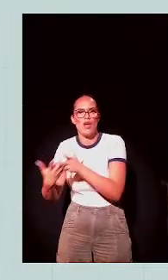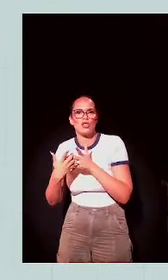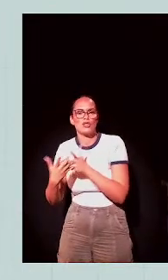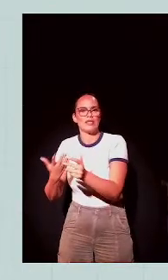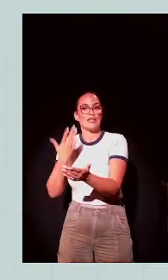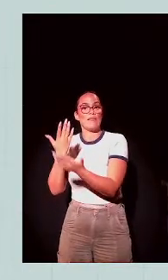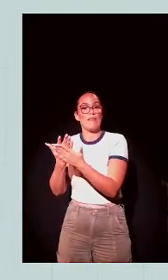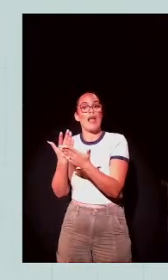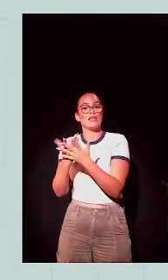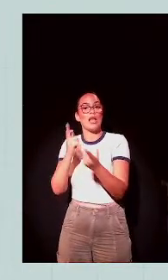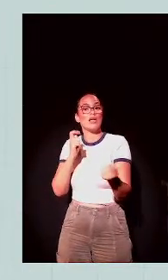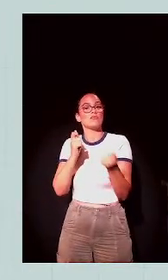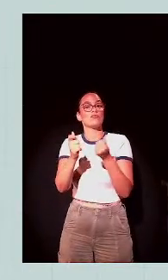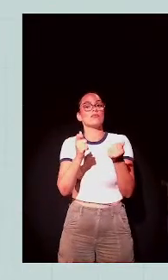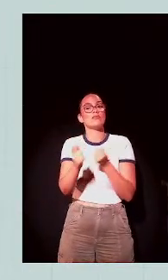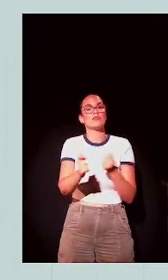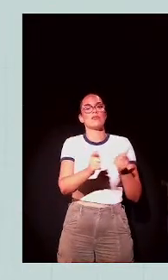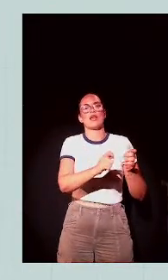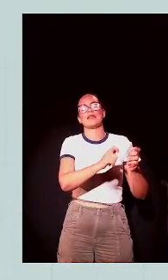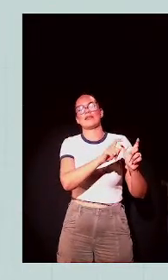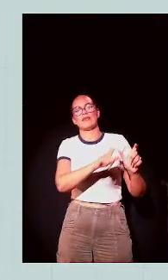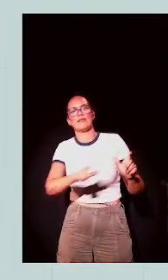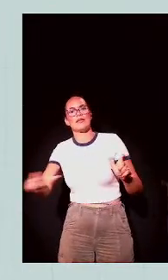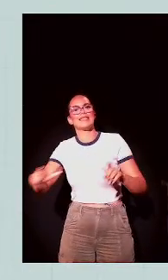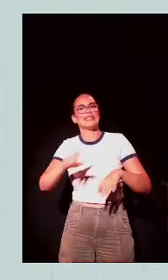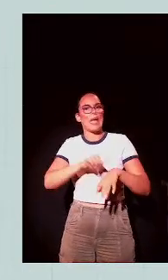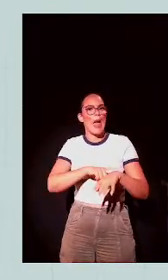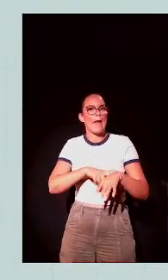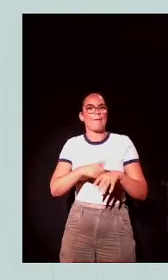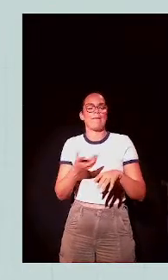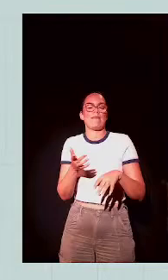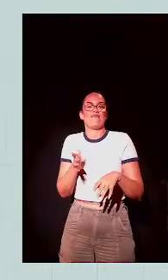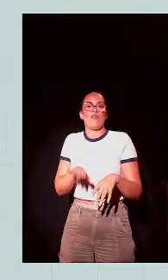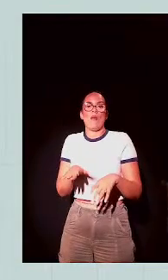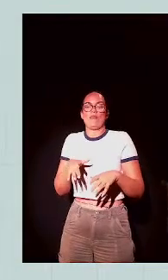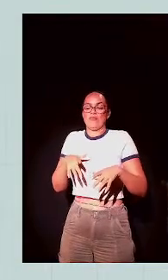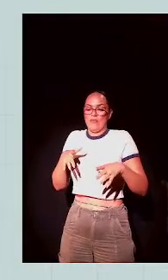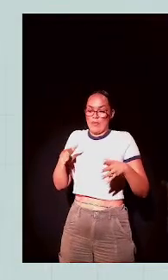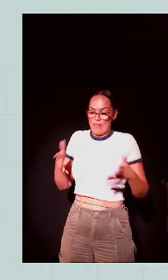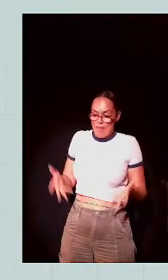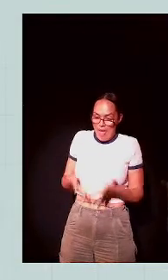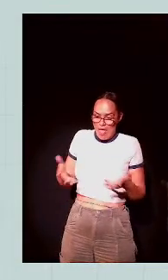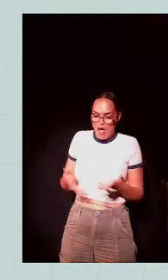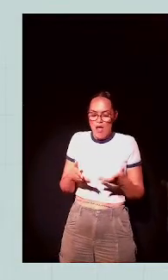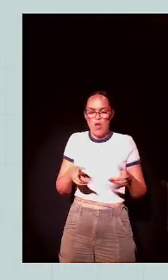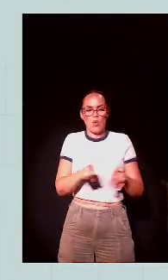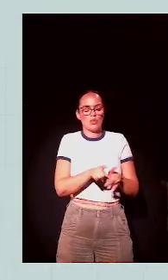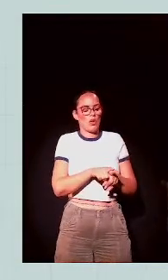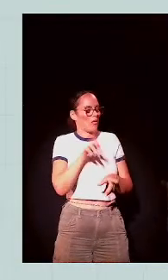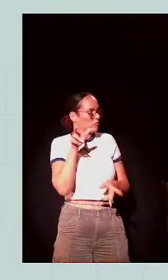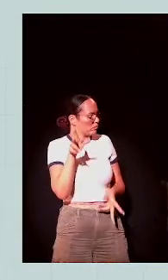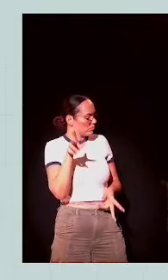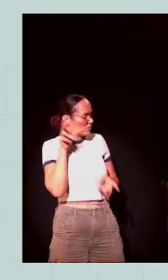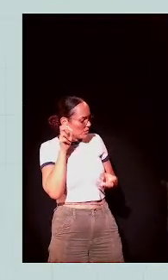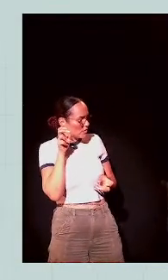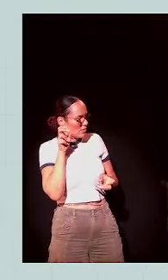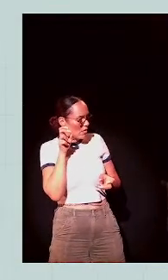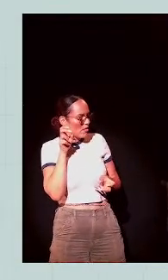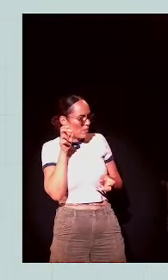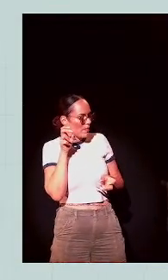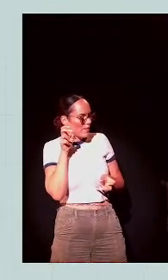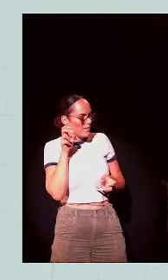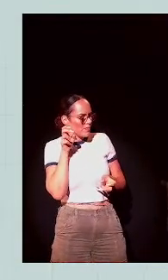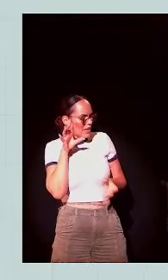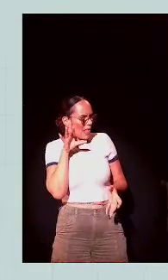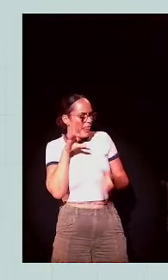time. That in both a player and a listener, the modular synth has some kind of effect on